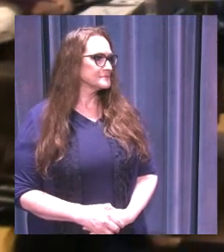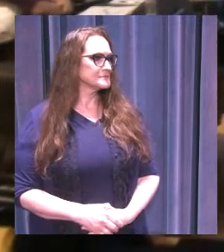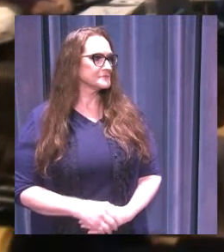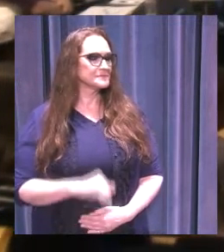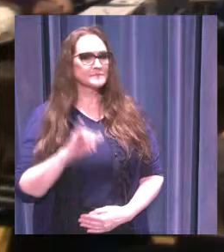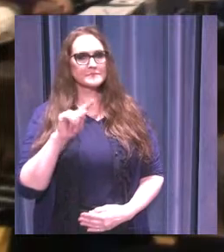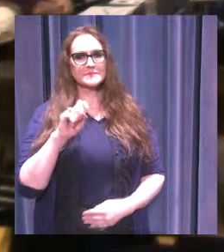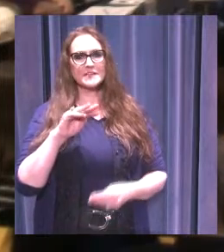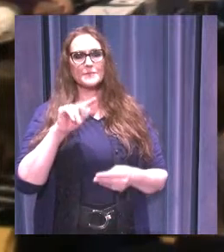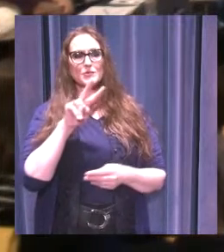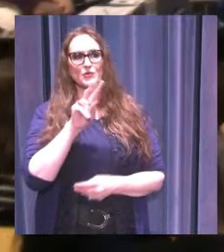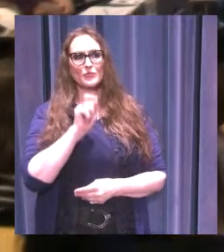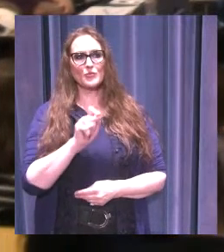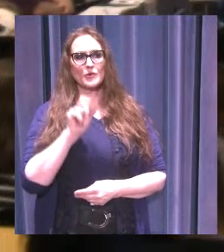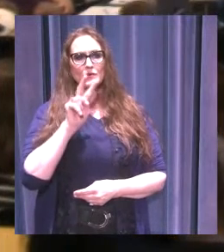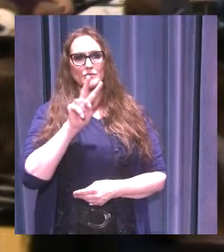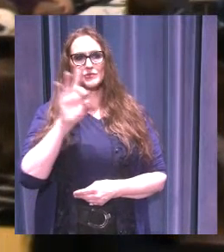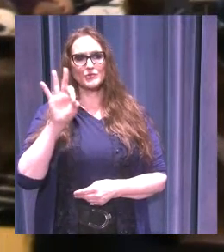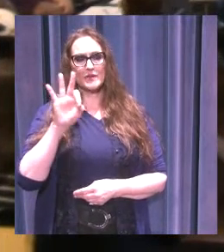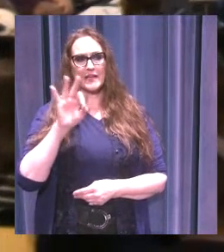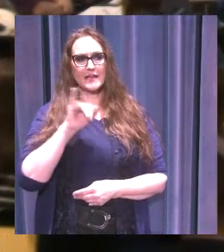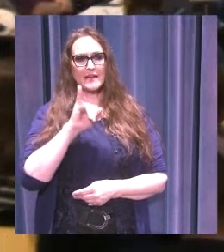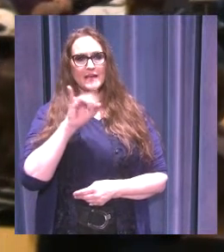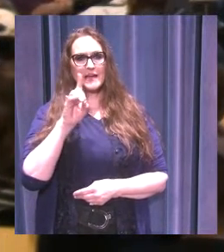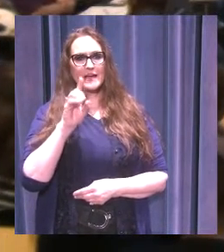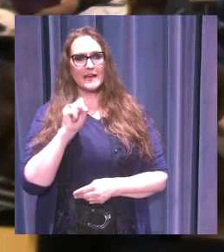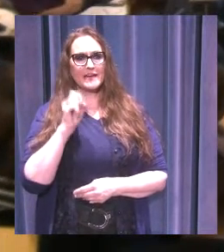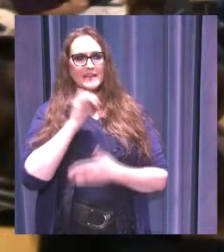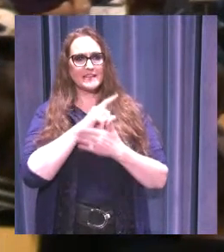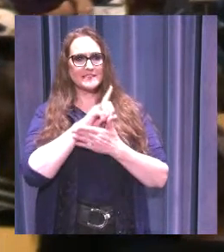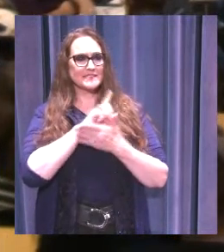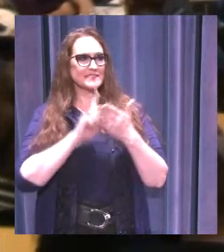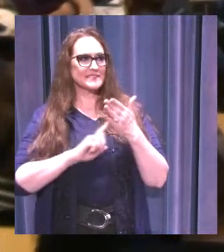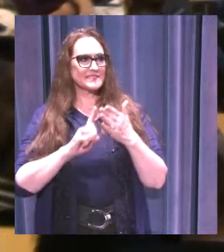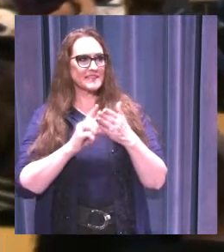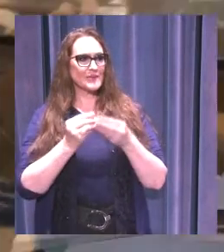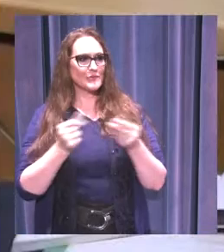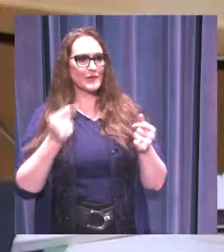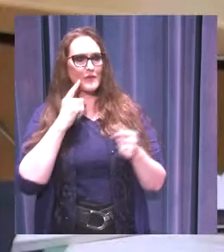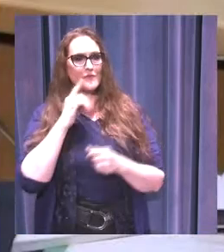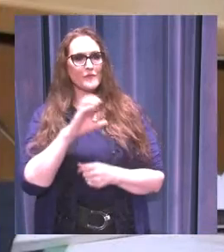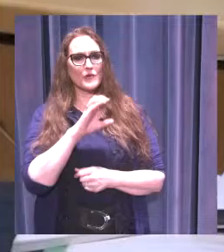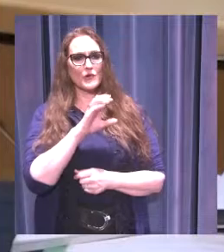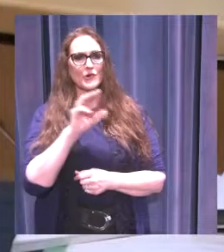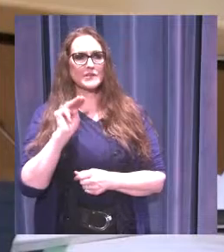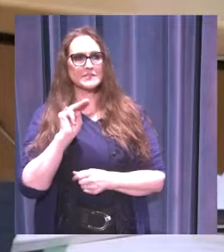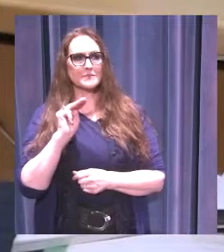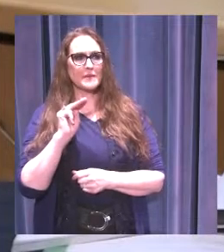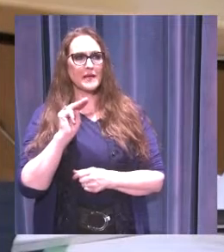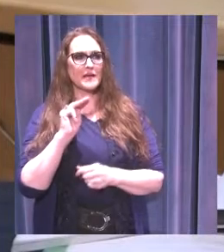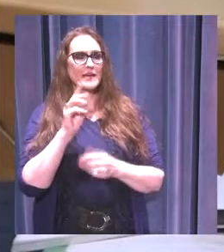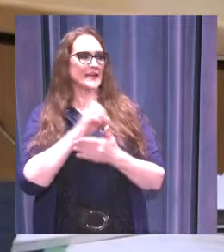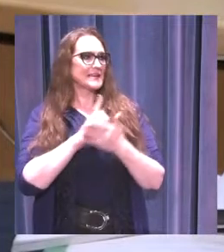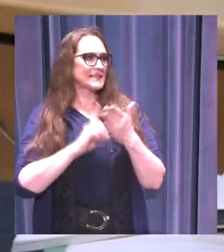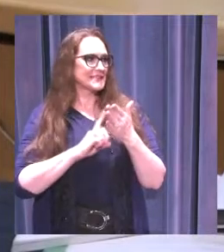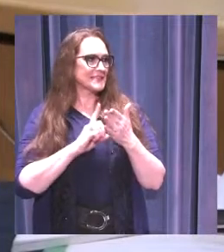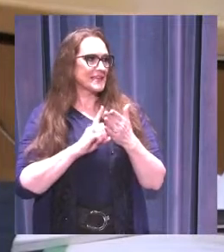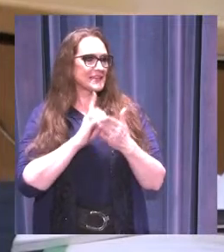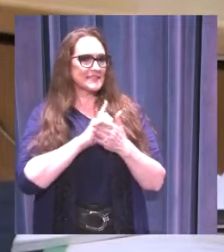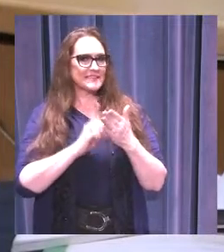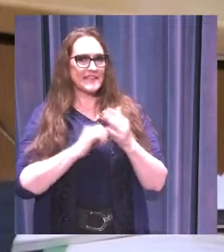Item 2.29, IDS Design Resolution for Curtis Mott Ductwork Design and Design